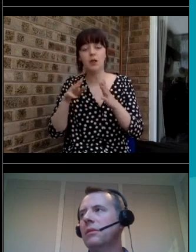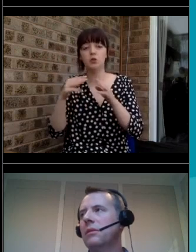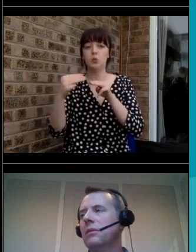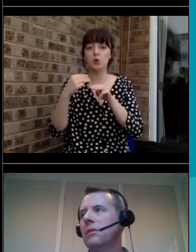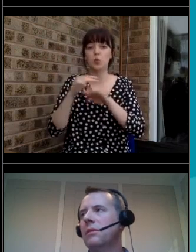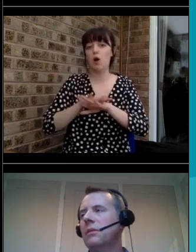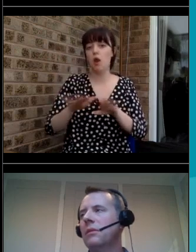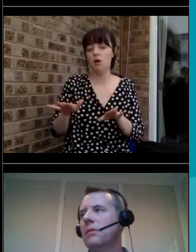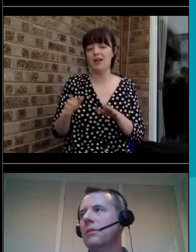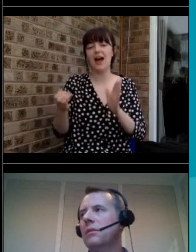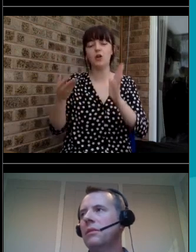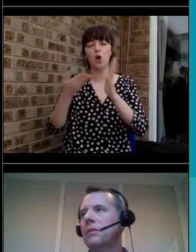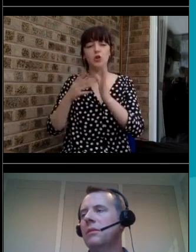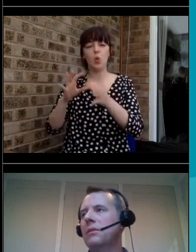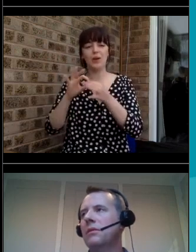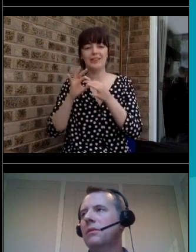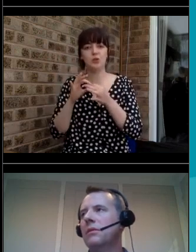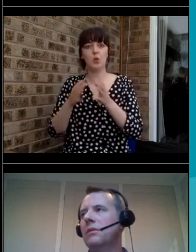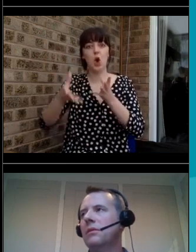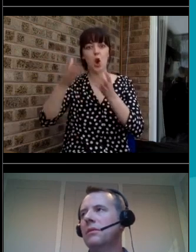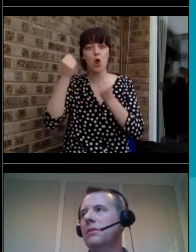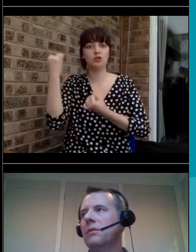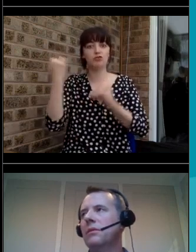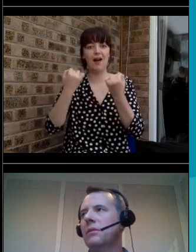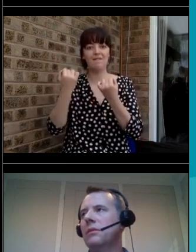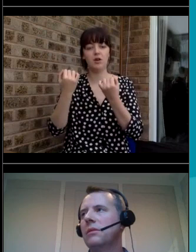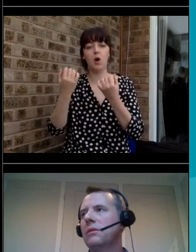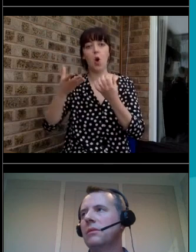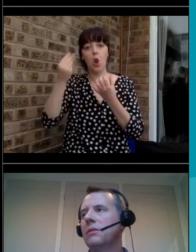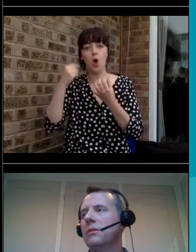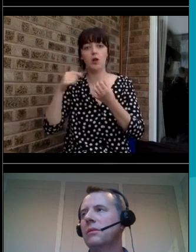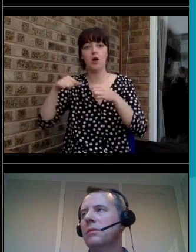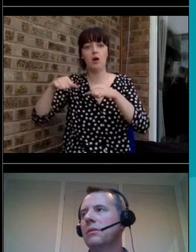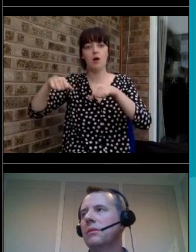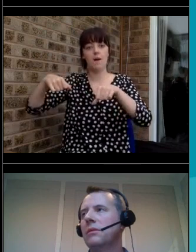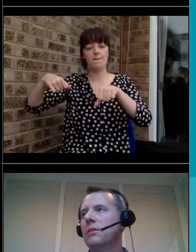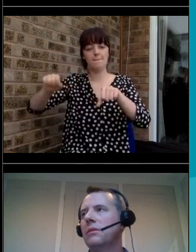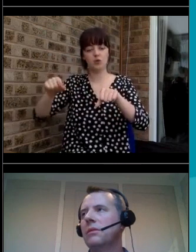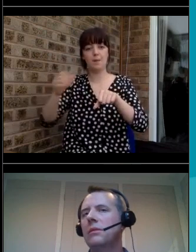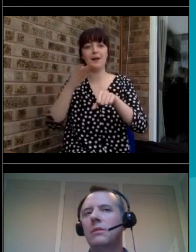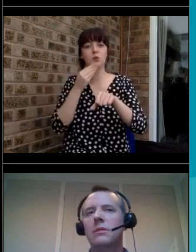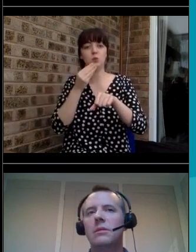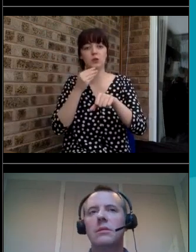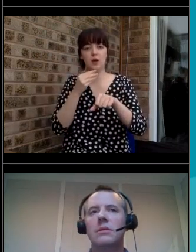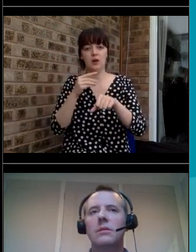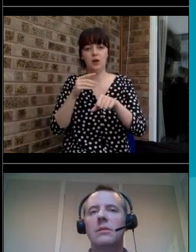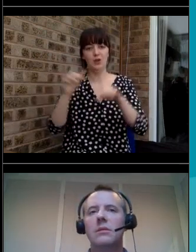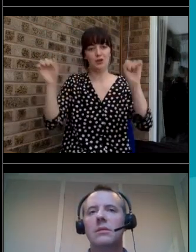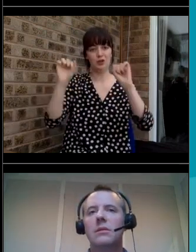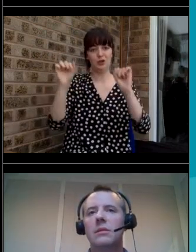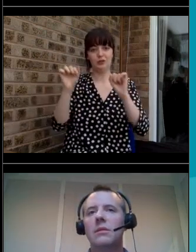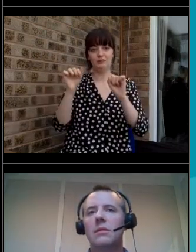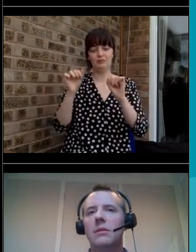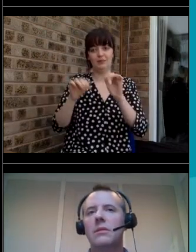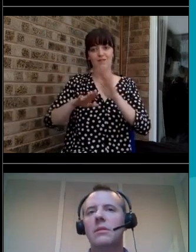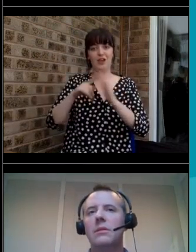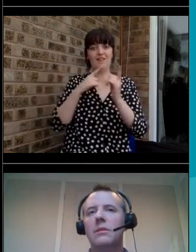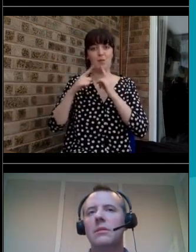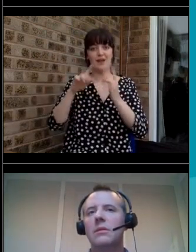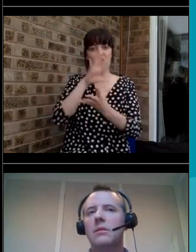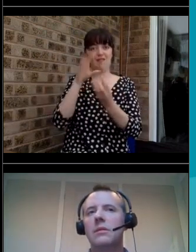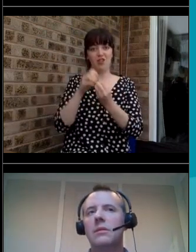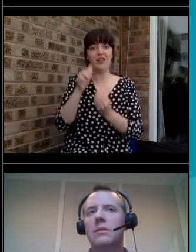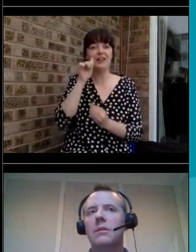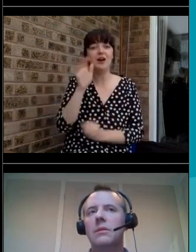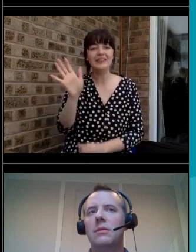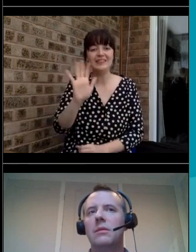So we will clarify that in our planning application. So we're just reviewing actually